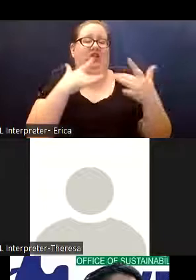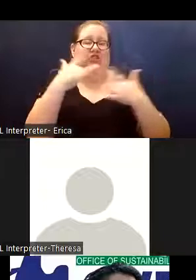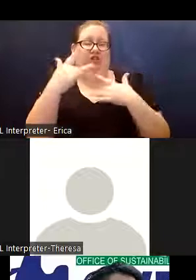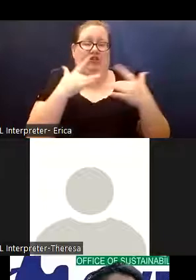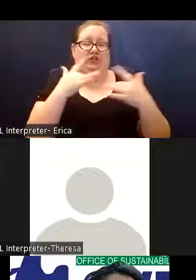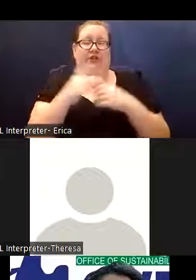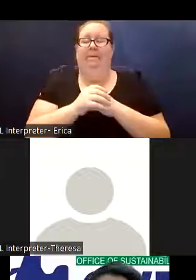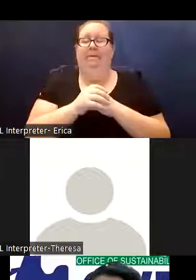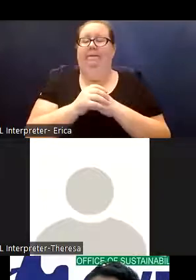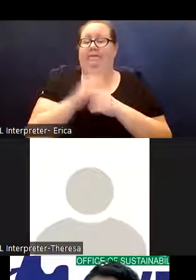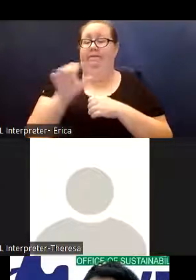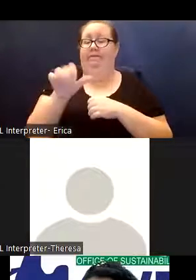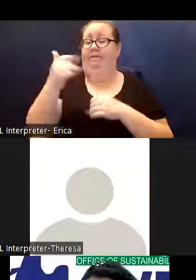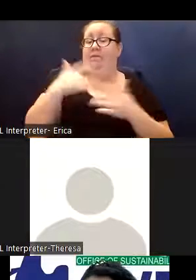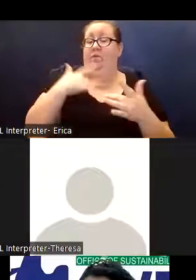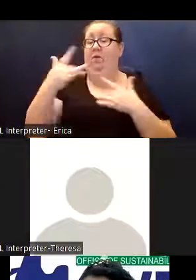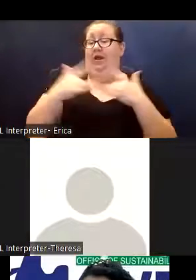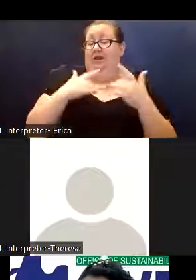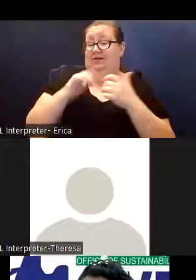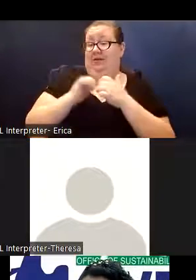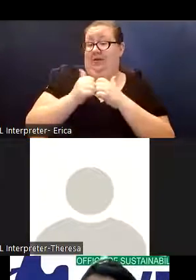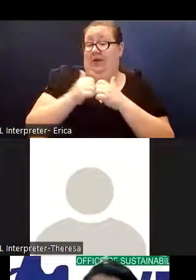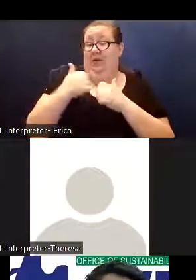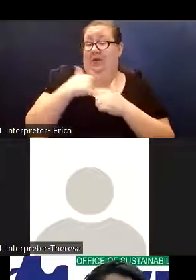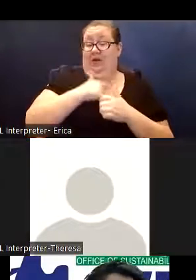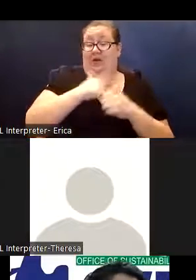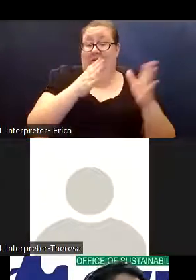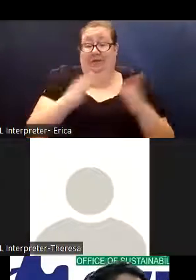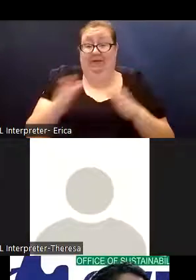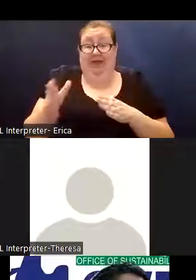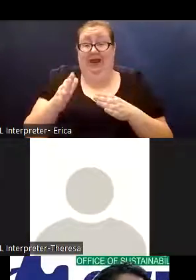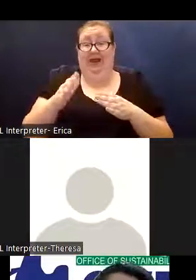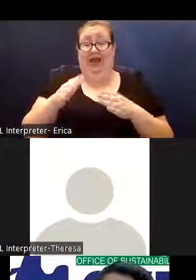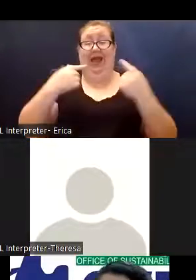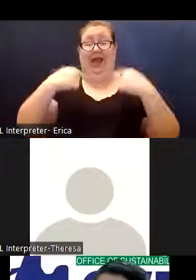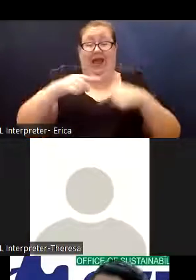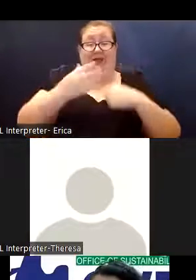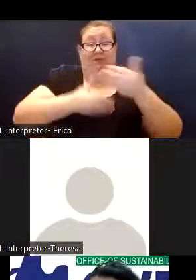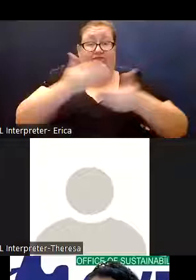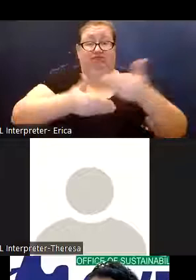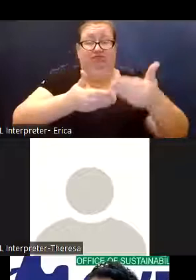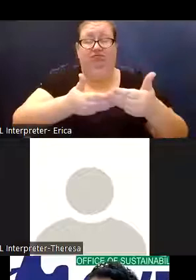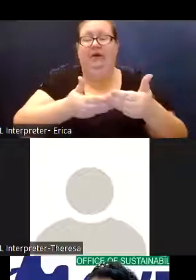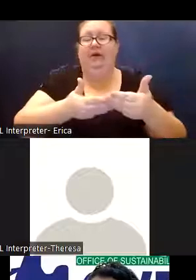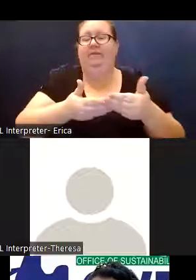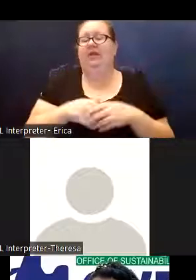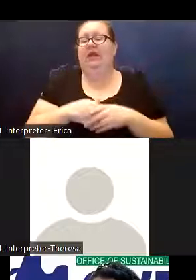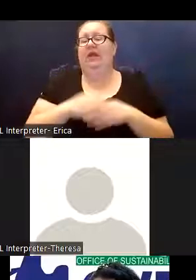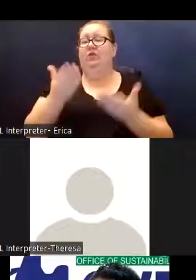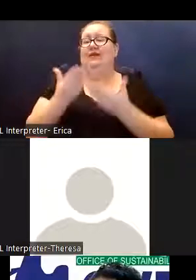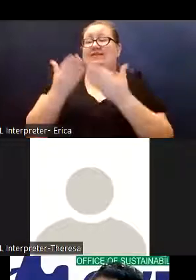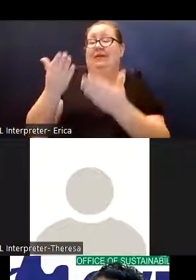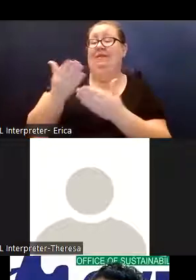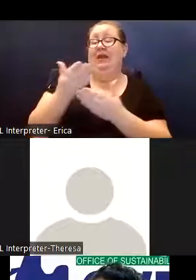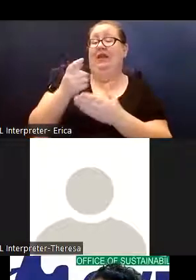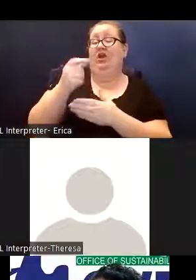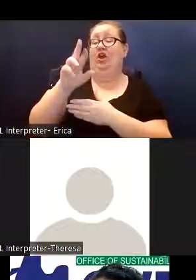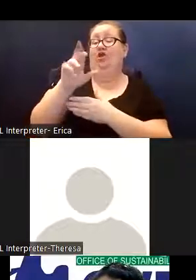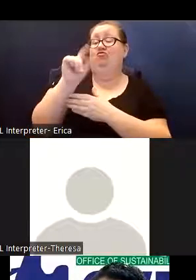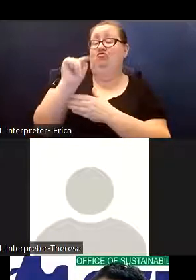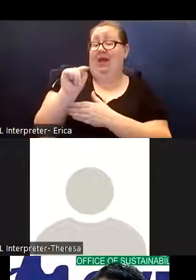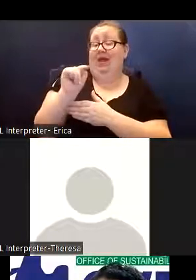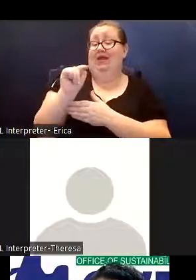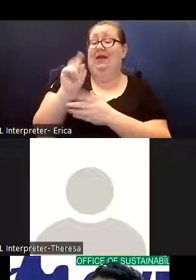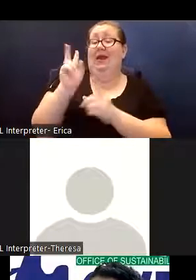And another exciting way that we have been planning on our feet, as they say, is that we submitted a grant application for funding